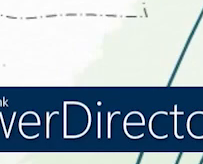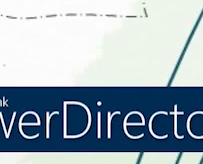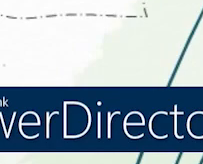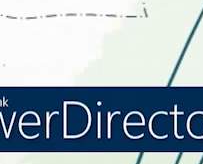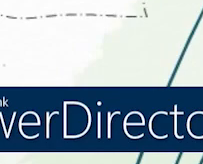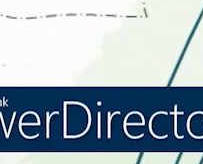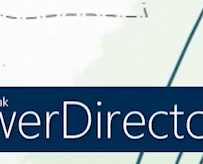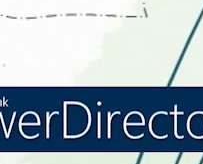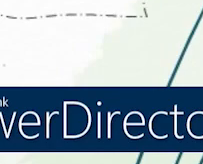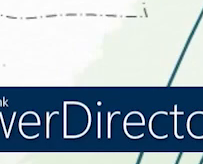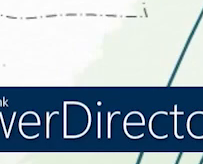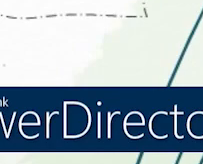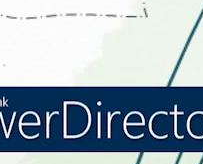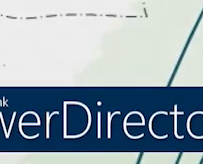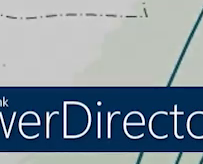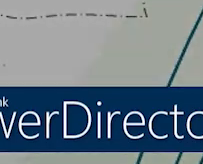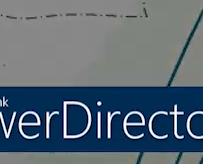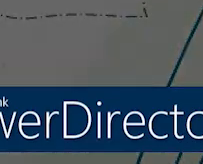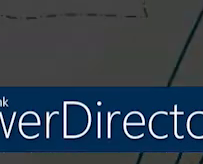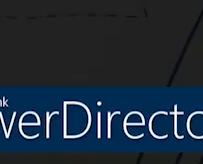seed tray.